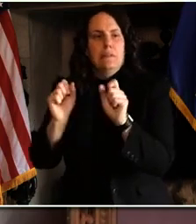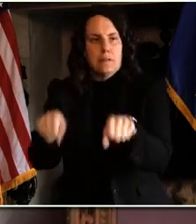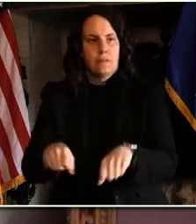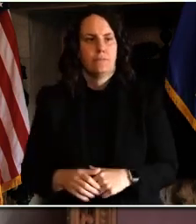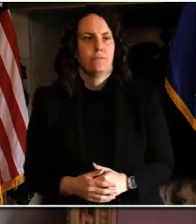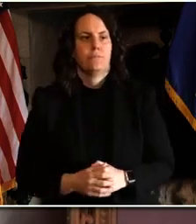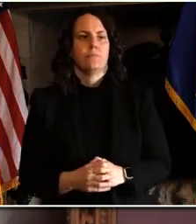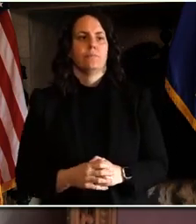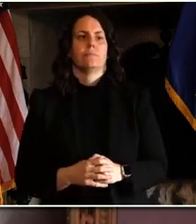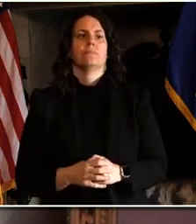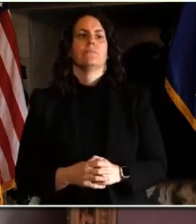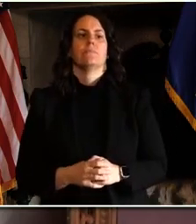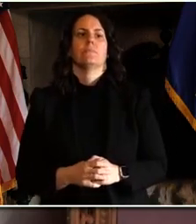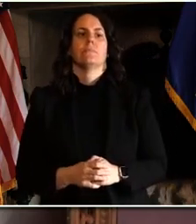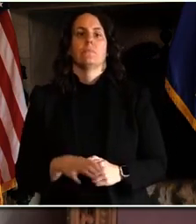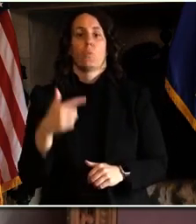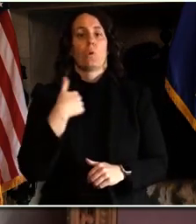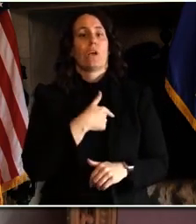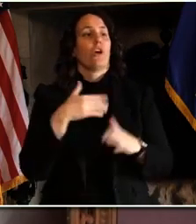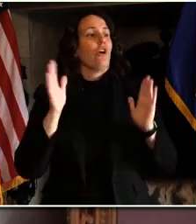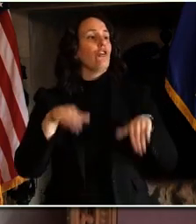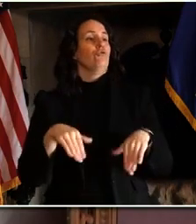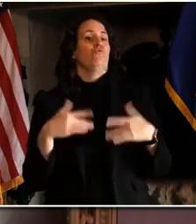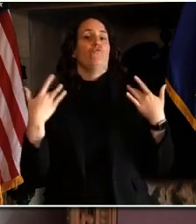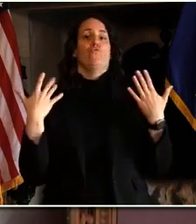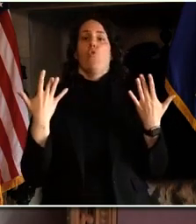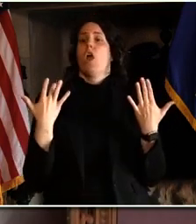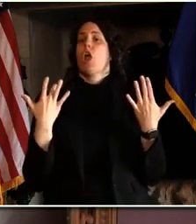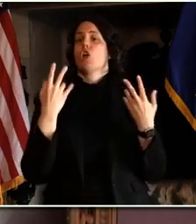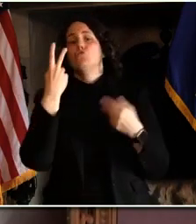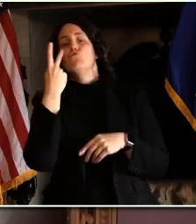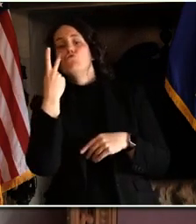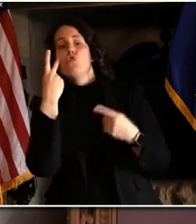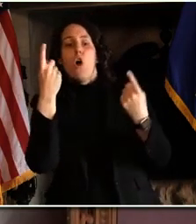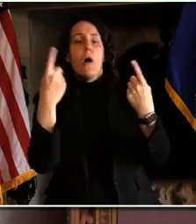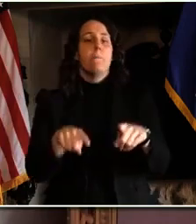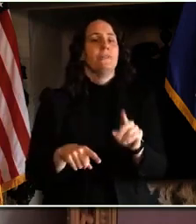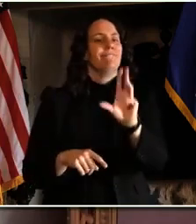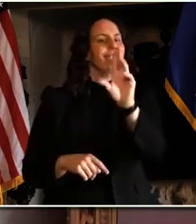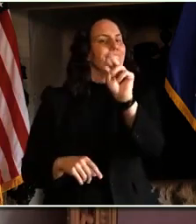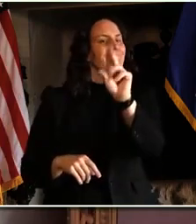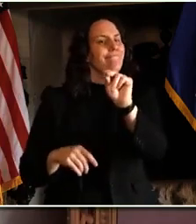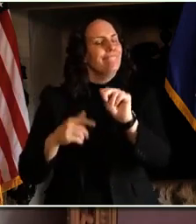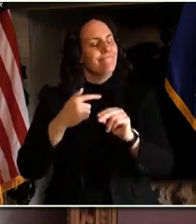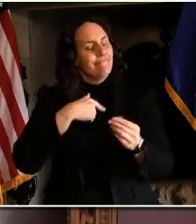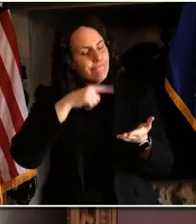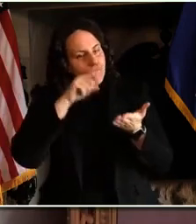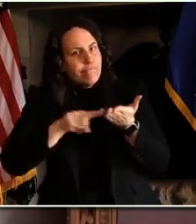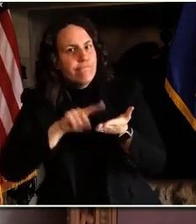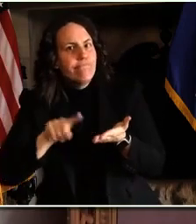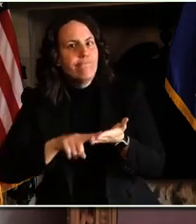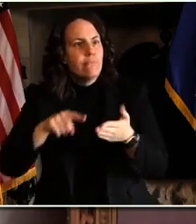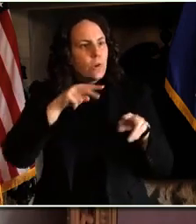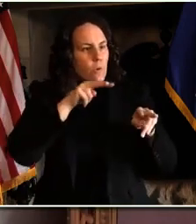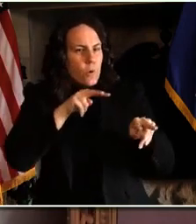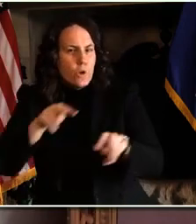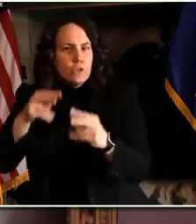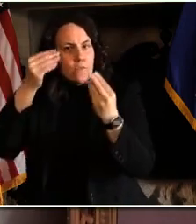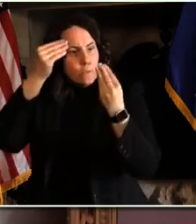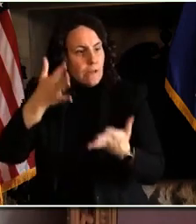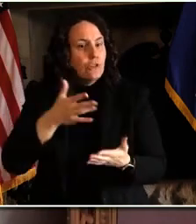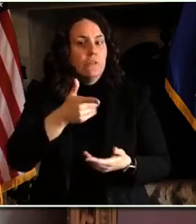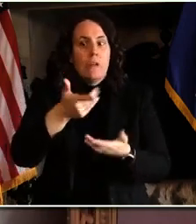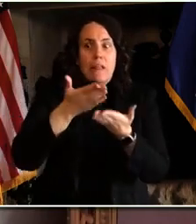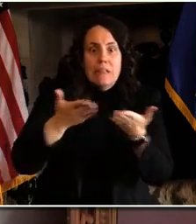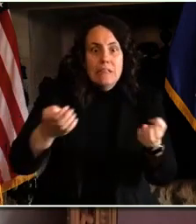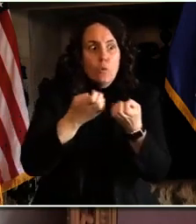We are aggressively pursuing any and every lead to buy these supplies. Many of our state's